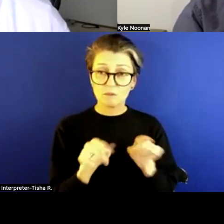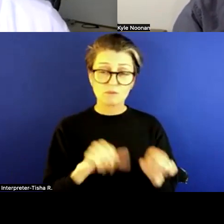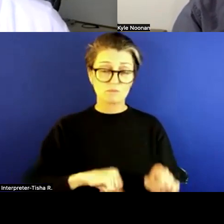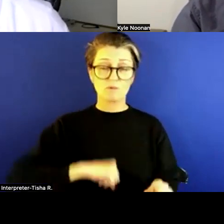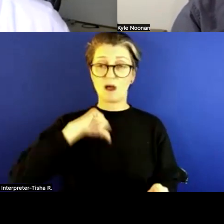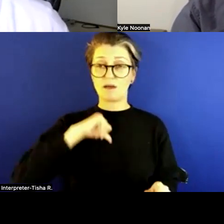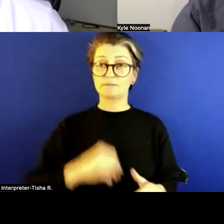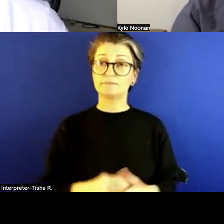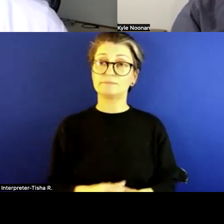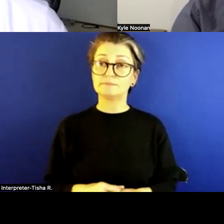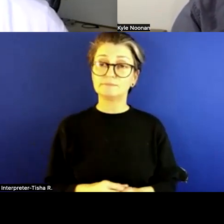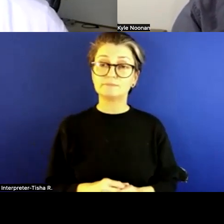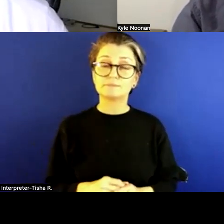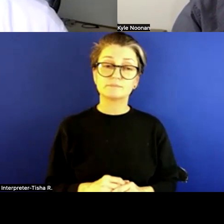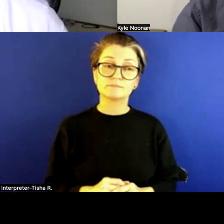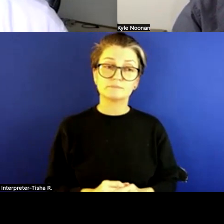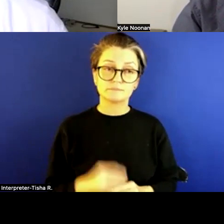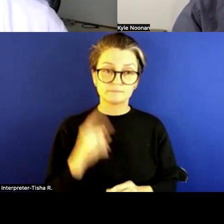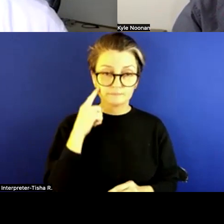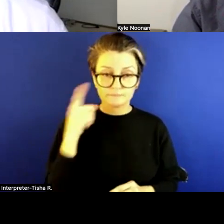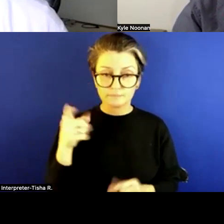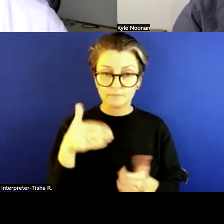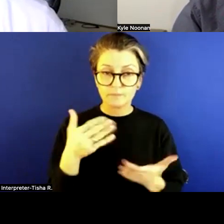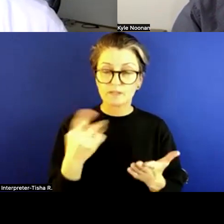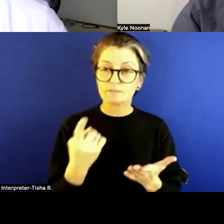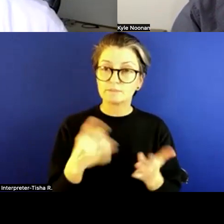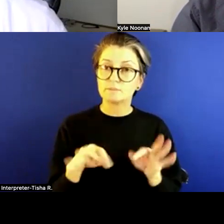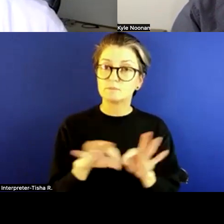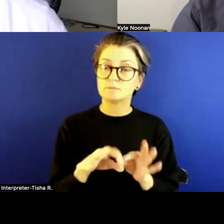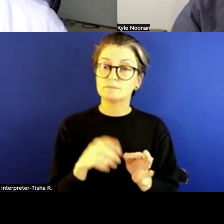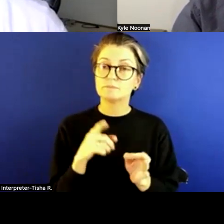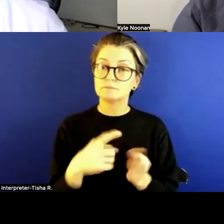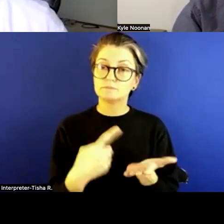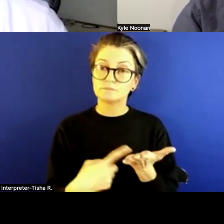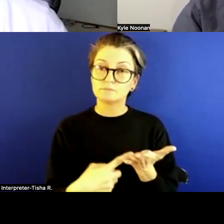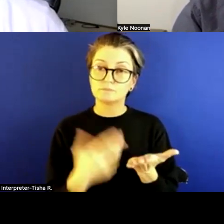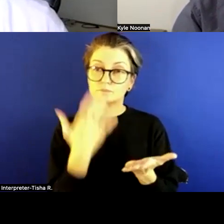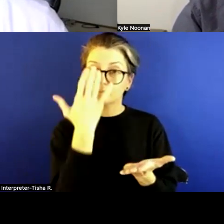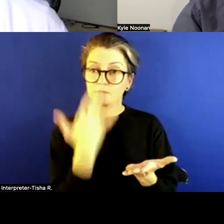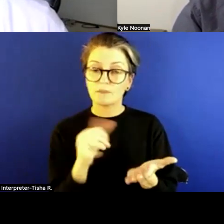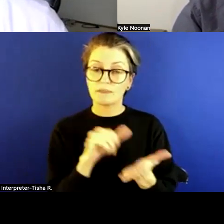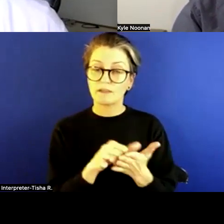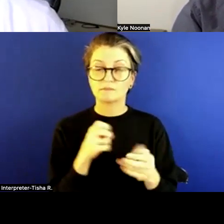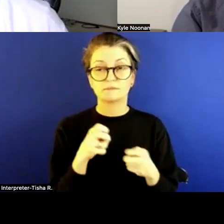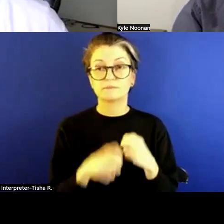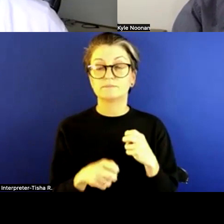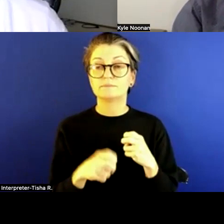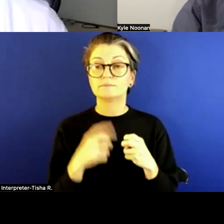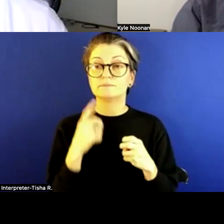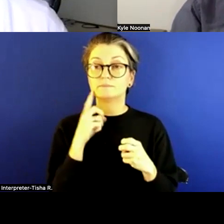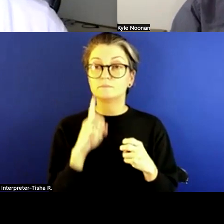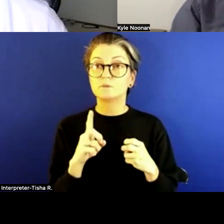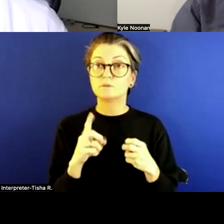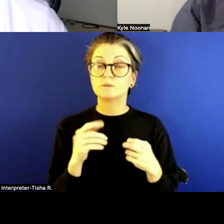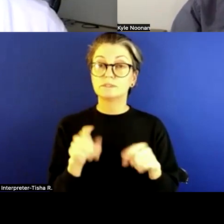I think that you touch on something really profound, talking about how that is very difficult to have that same